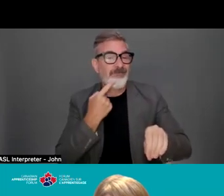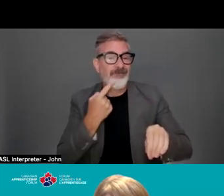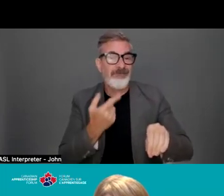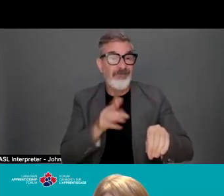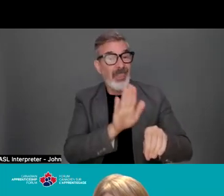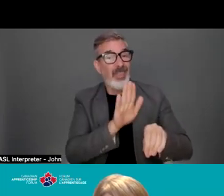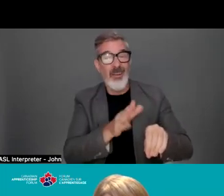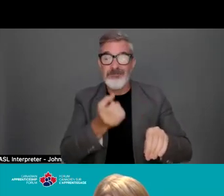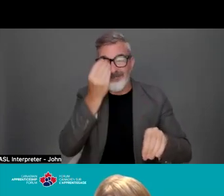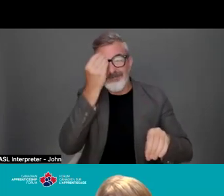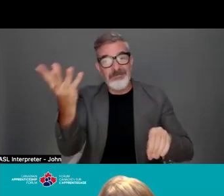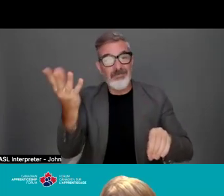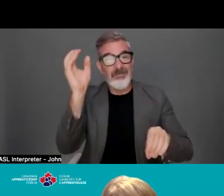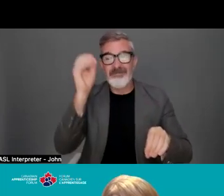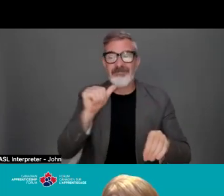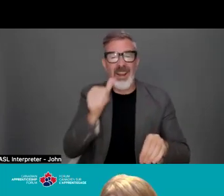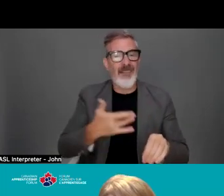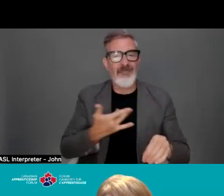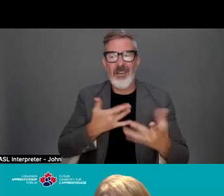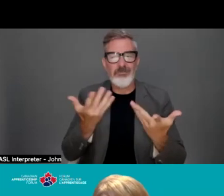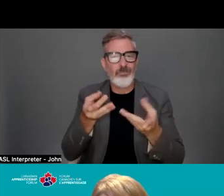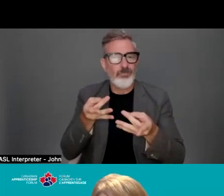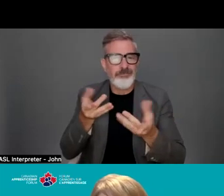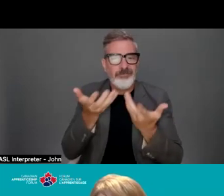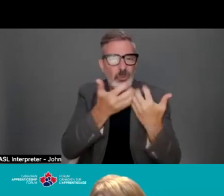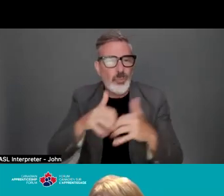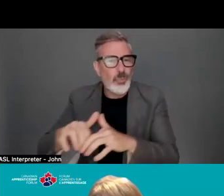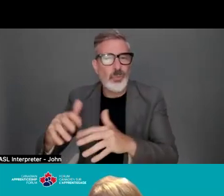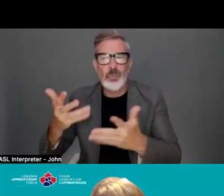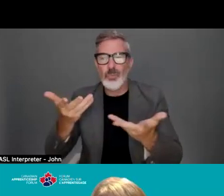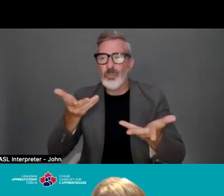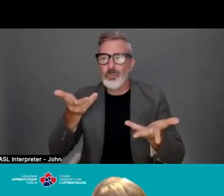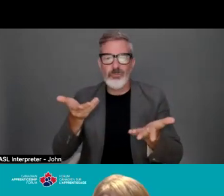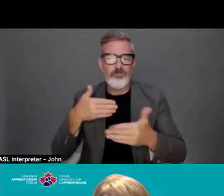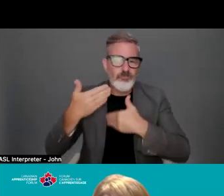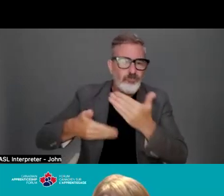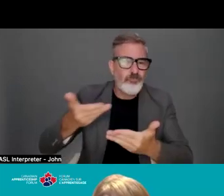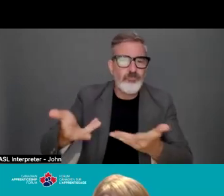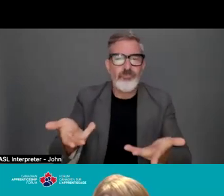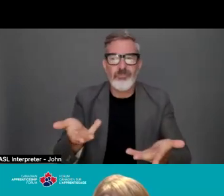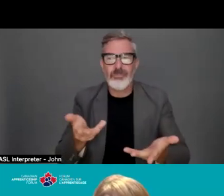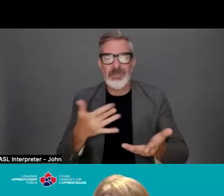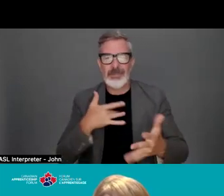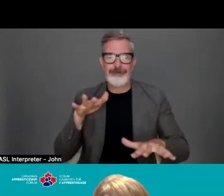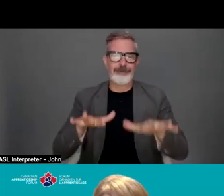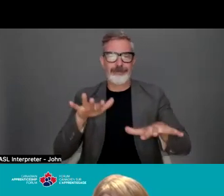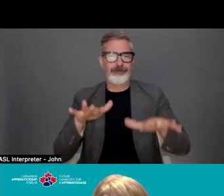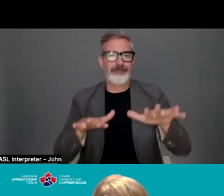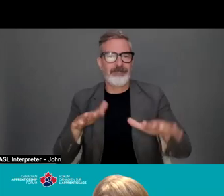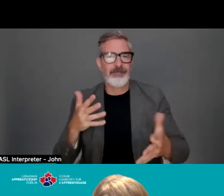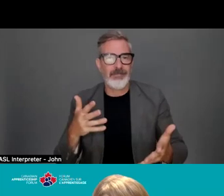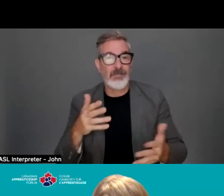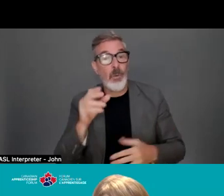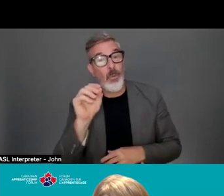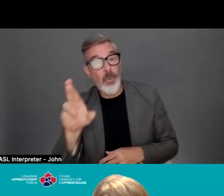Apprentices with disabilities were also less likely to say they felt included at the classroom